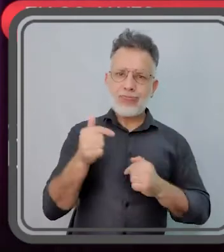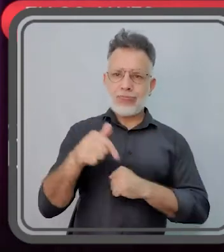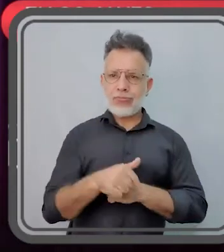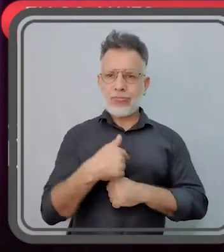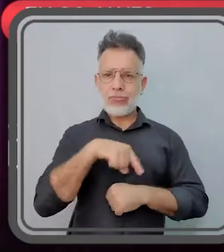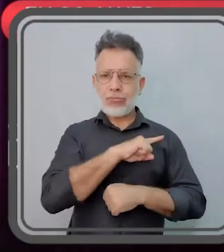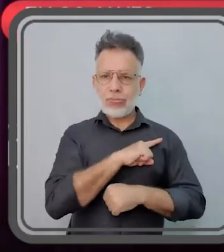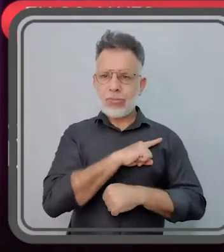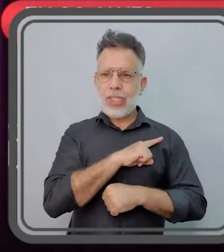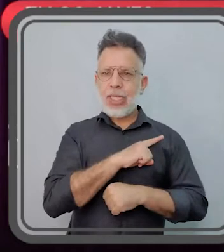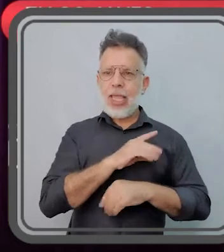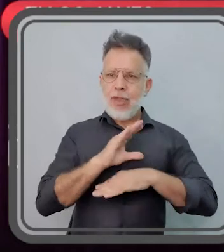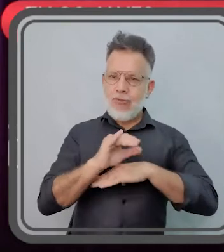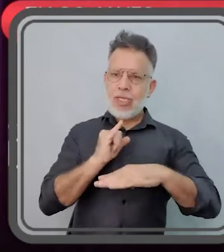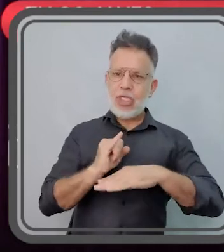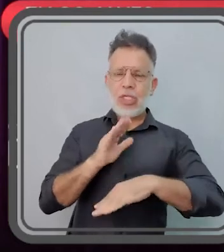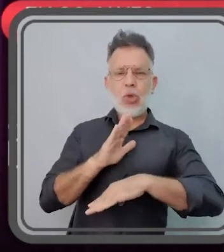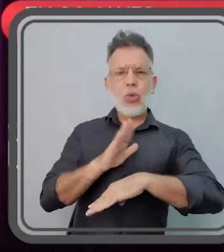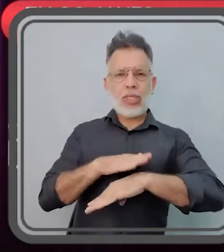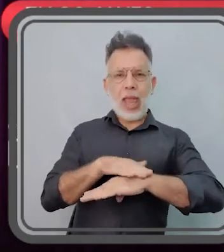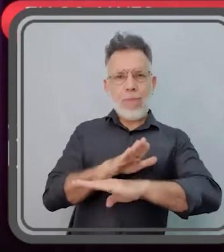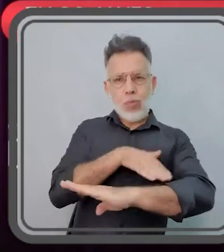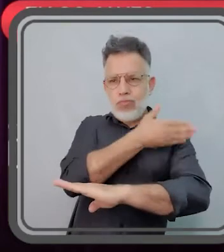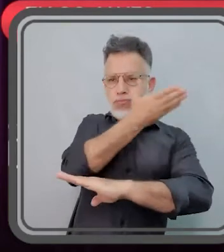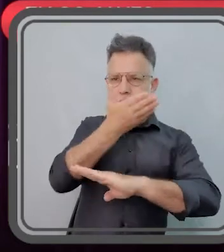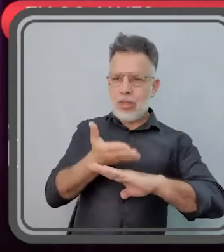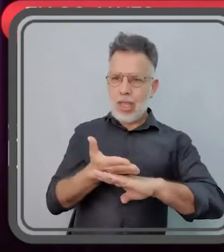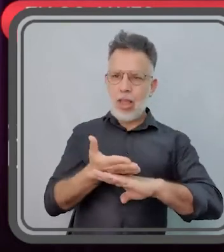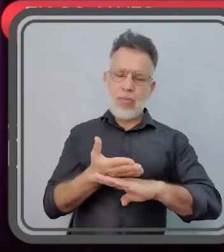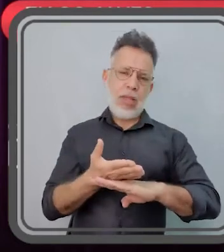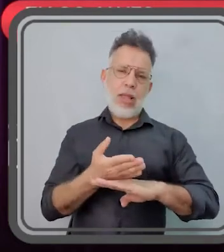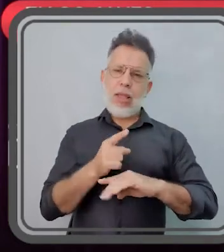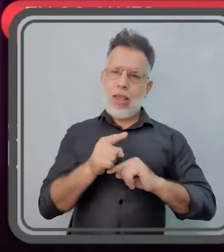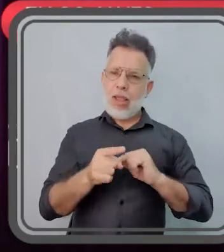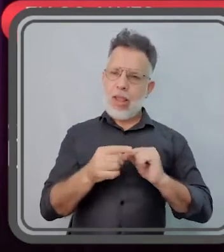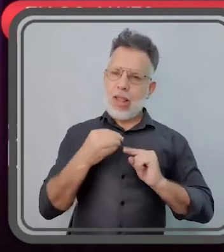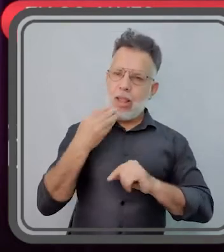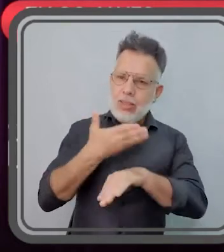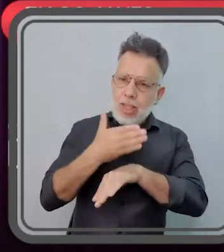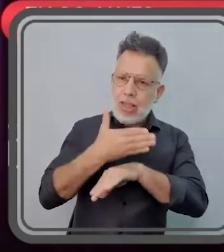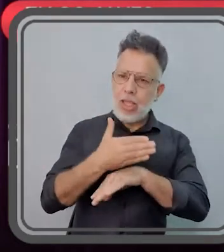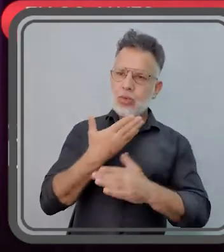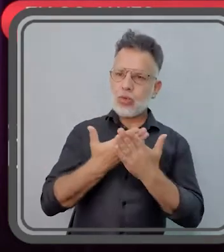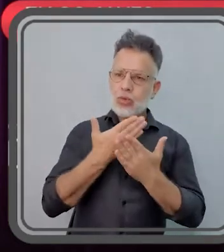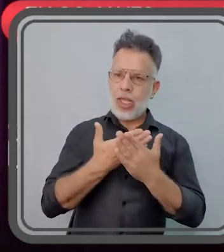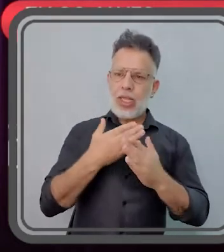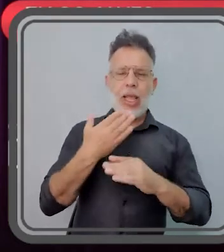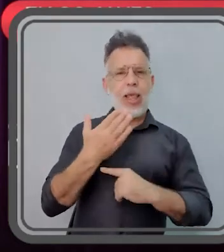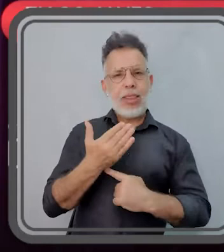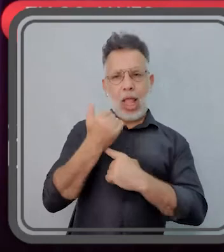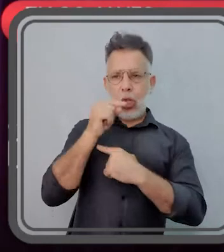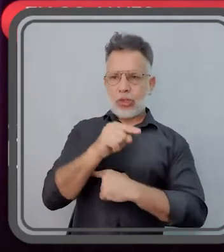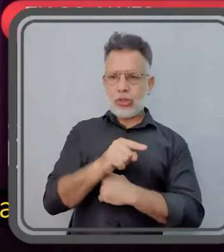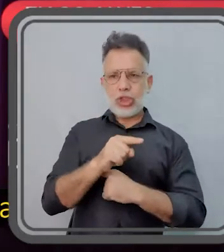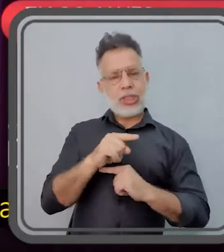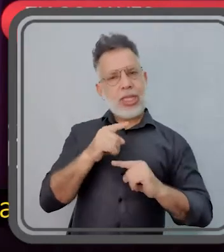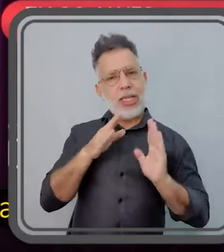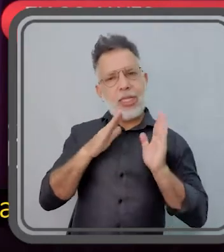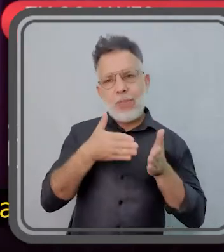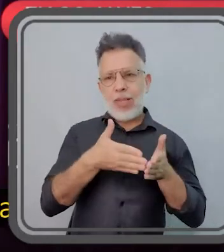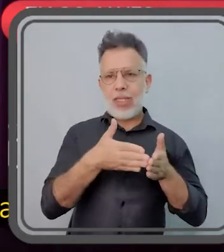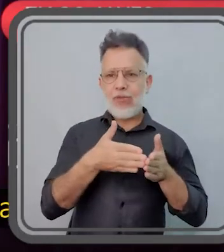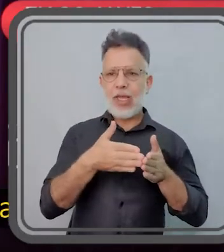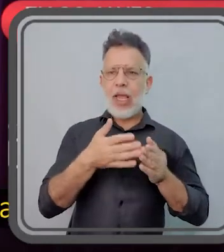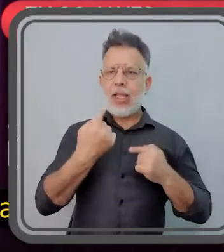know, spending full time, 3 to 4 months, training these students in specific technologies. So